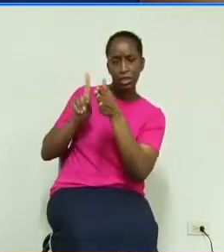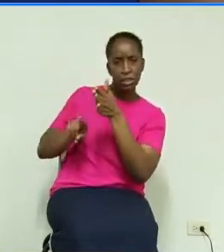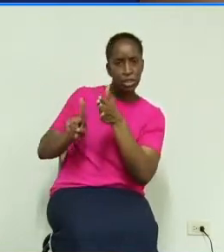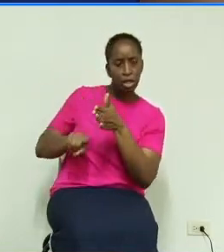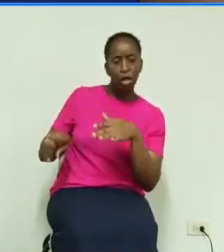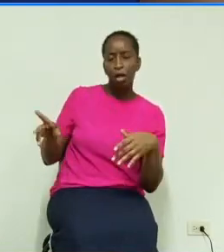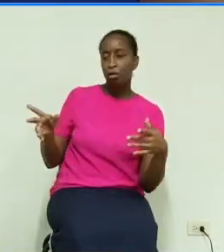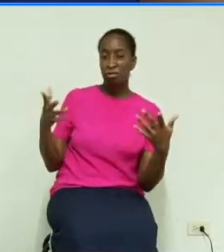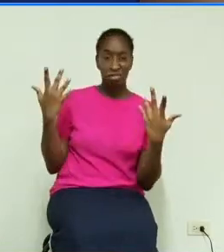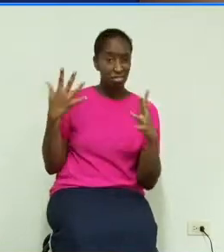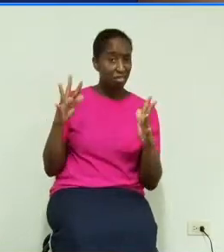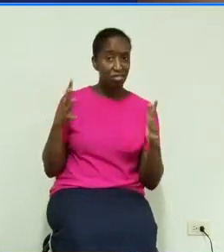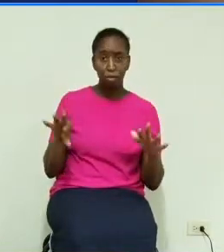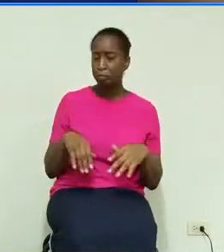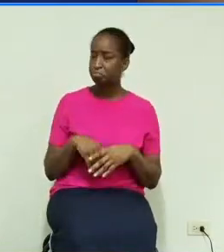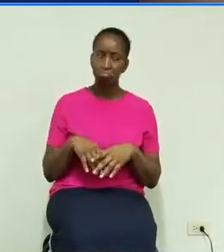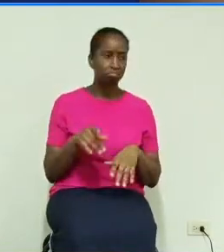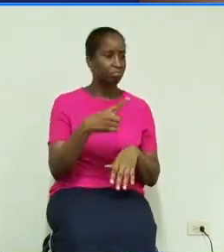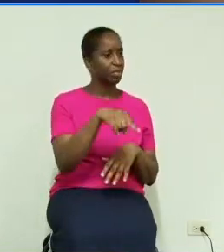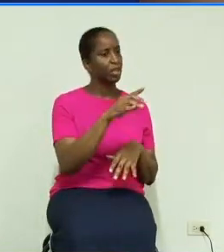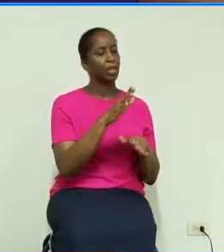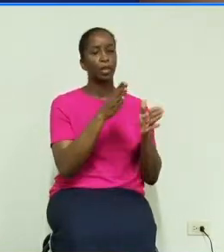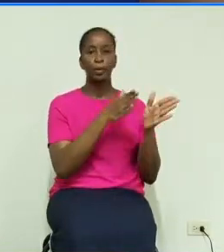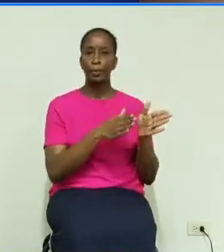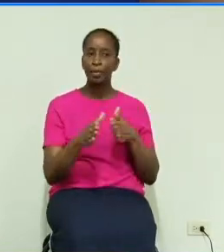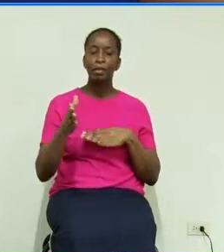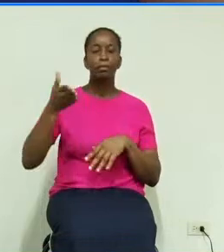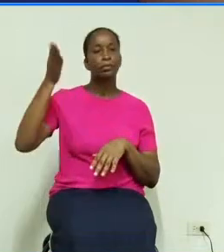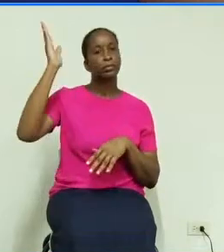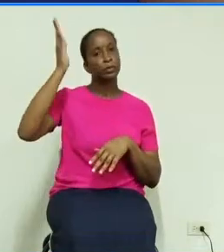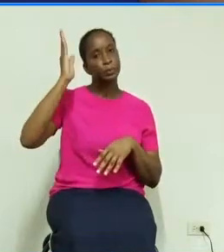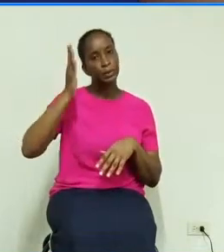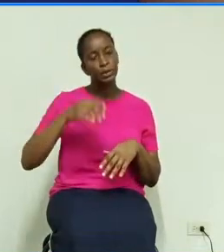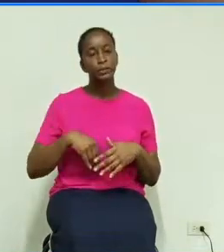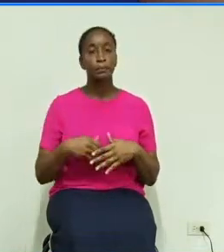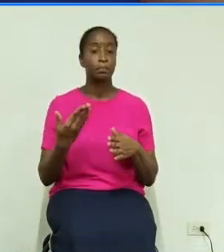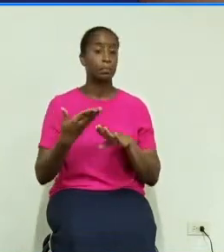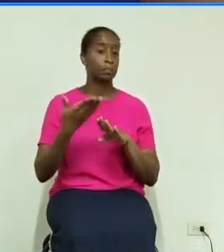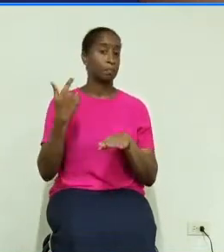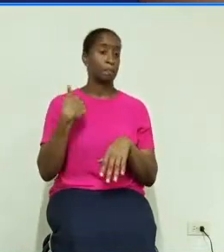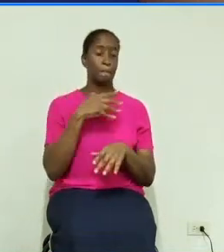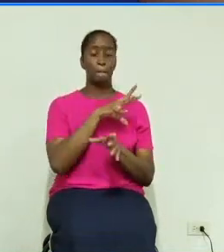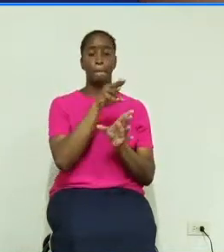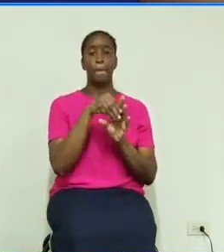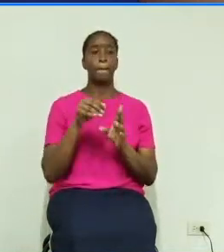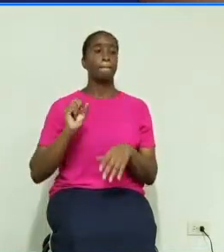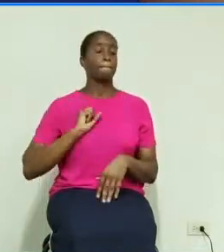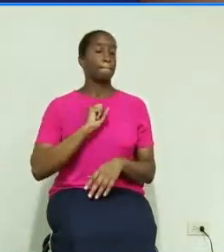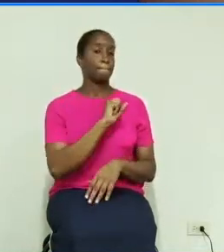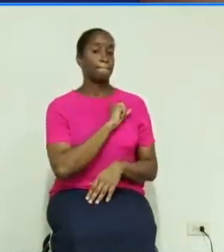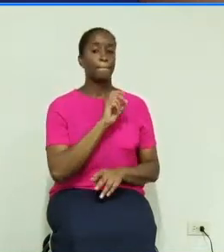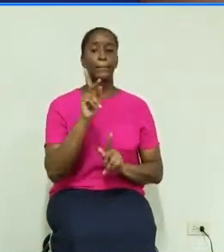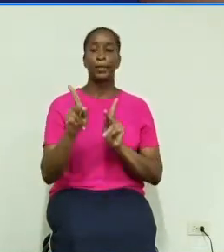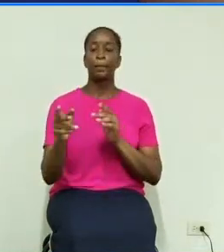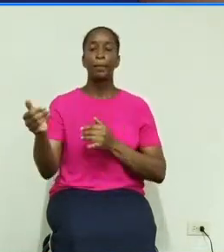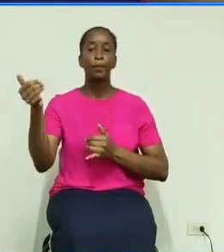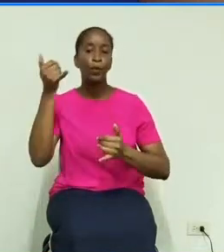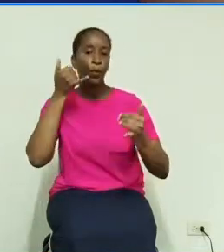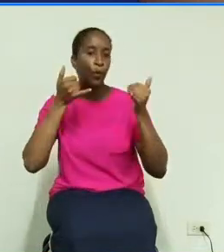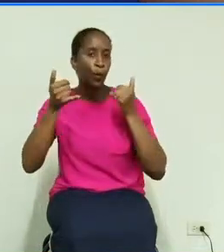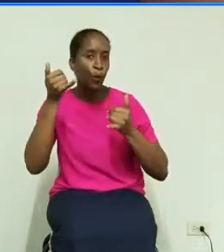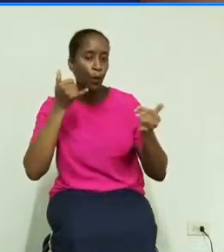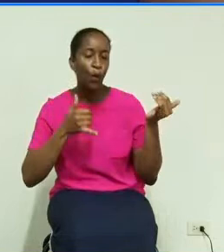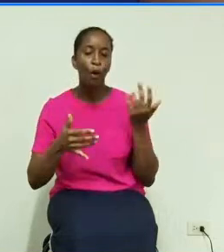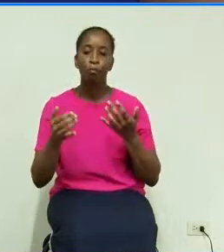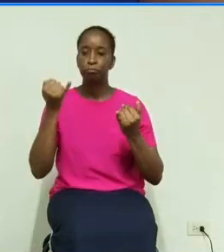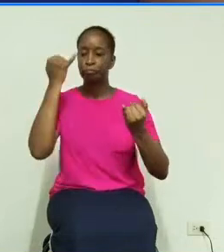speeches. There's a lot of work that goes into, as I said before, when I was in the Senate, you had people calling, suggesting, requesting.